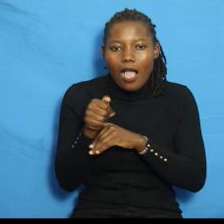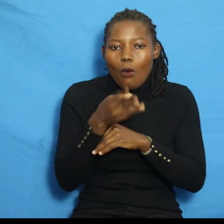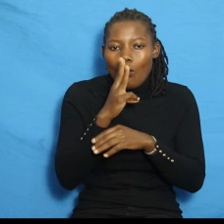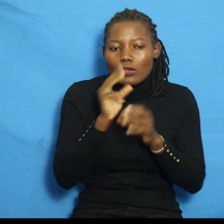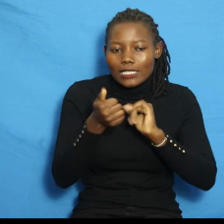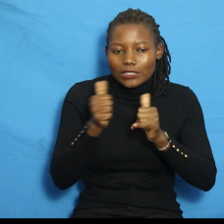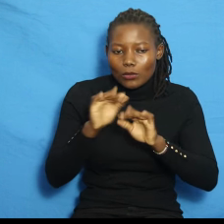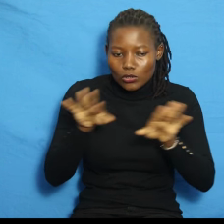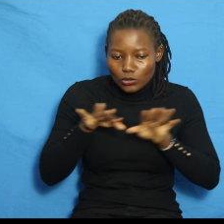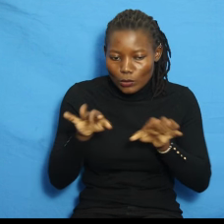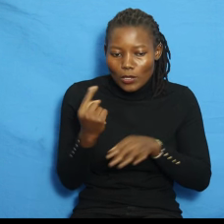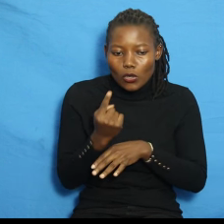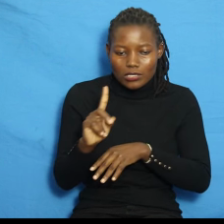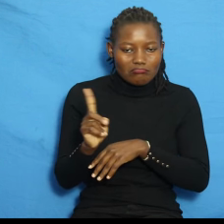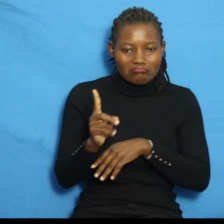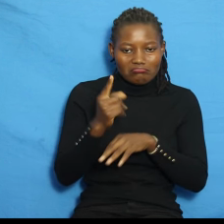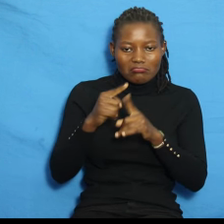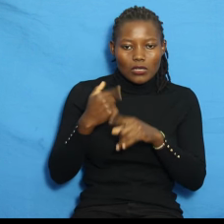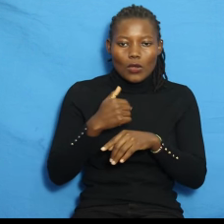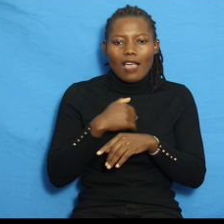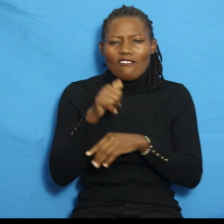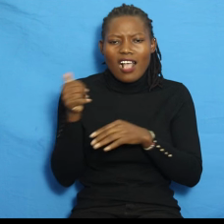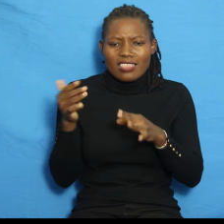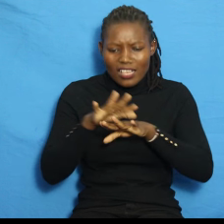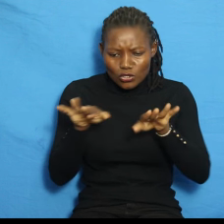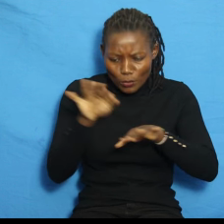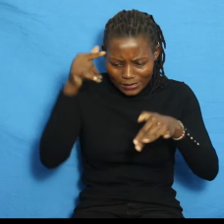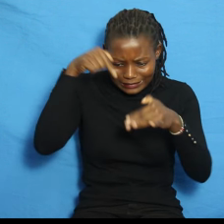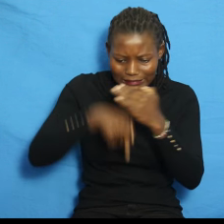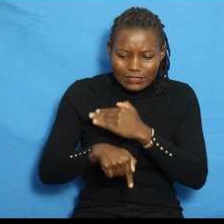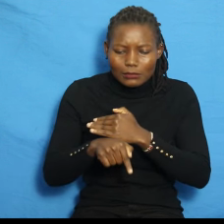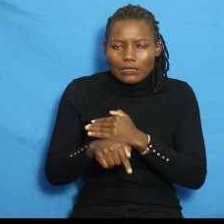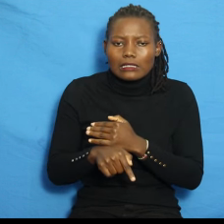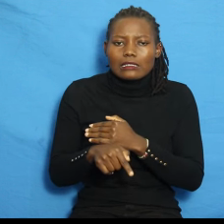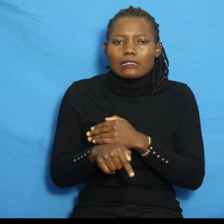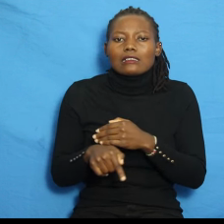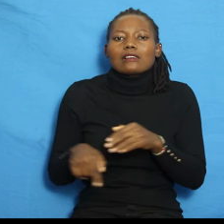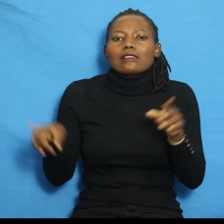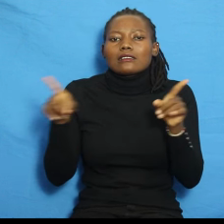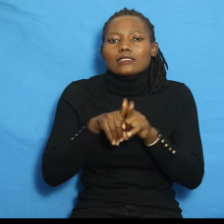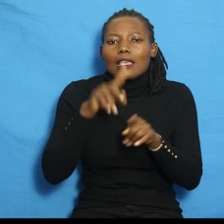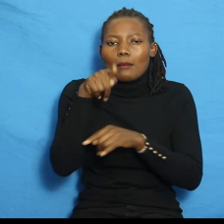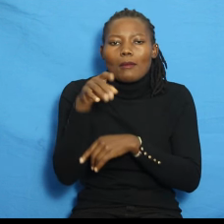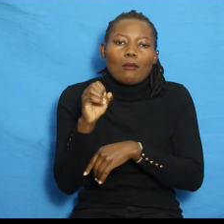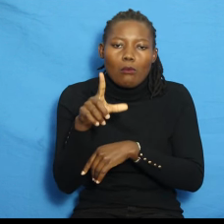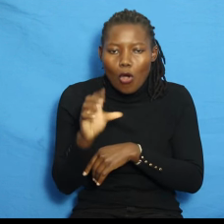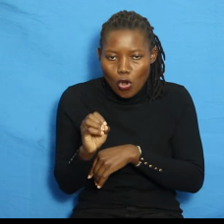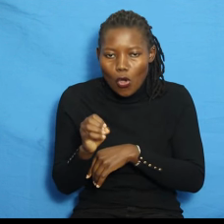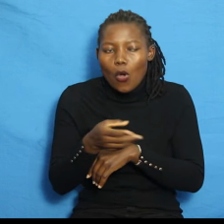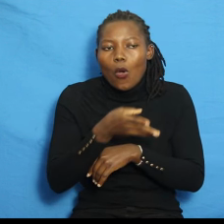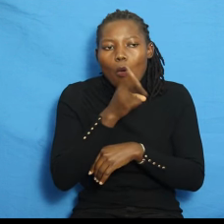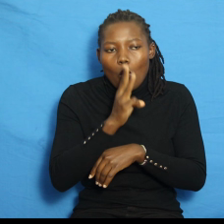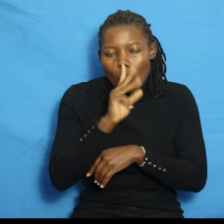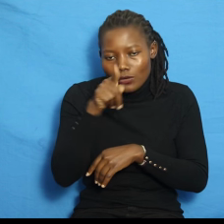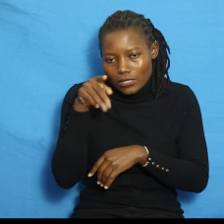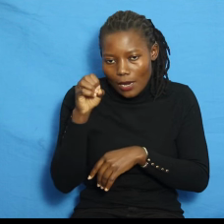not just swimming. We have aquatic sports like diving. We have aquatic sports like polo, water